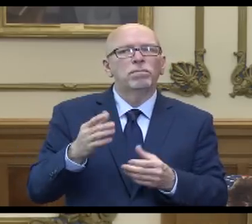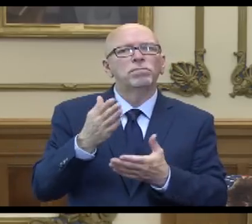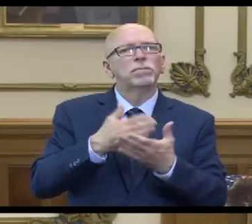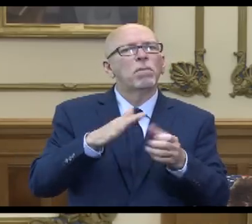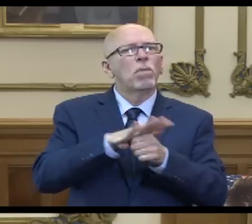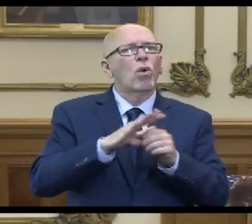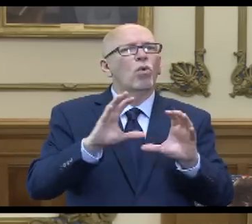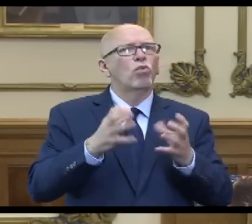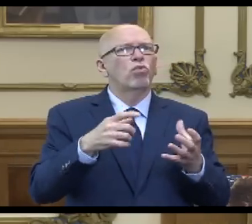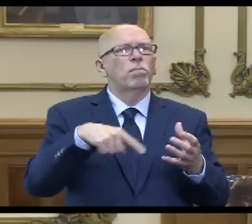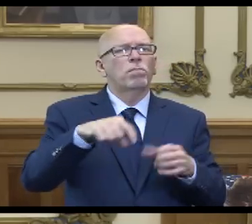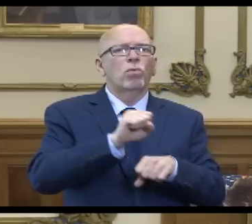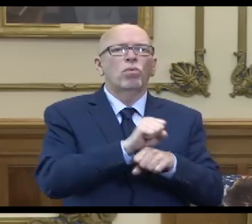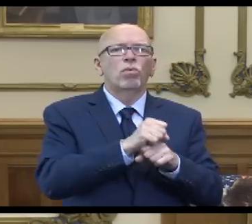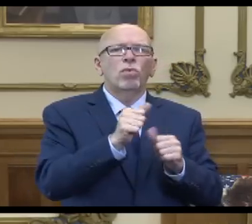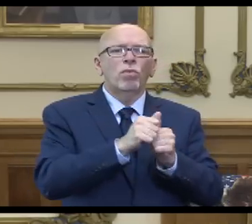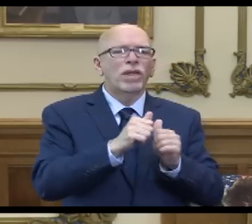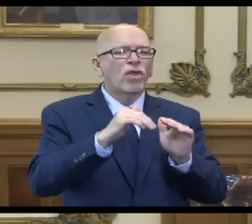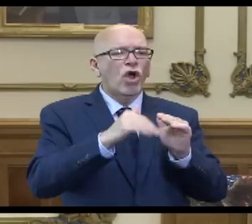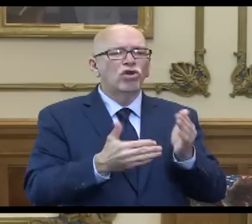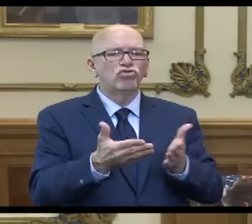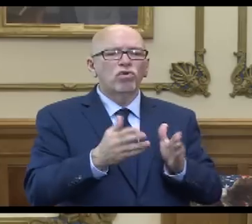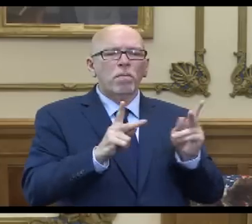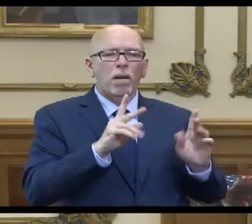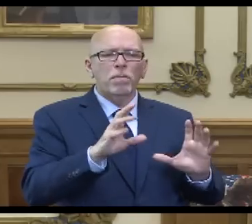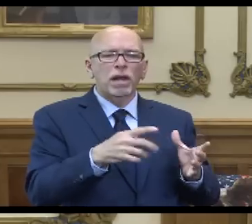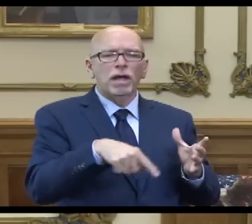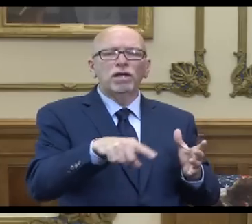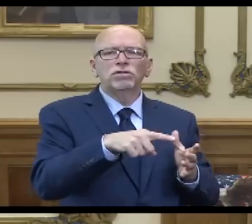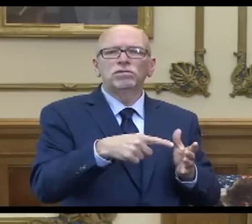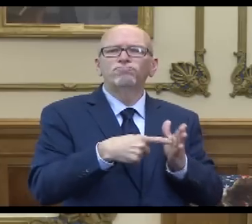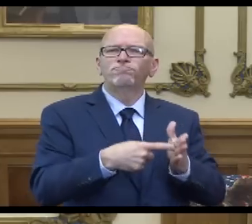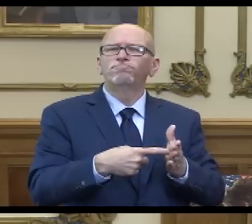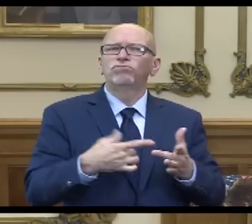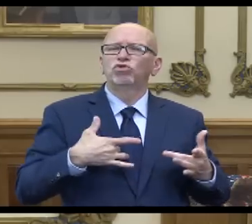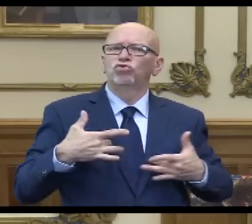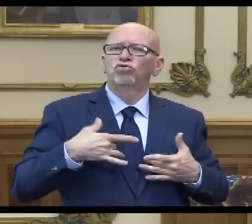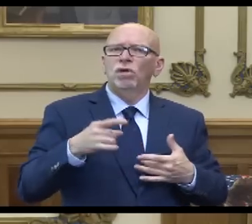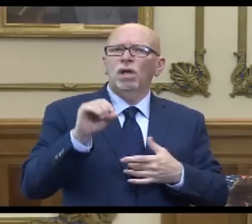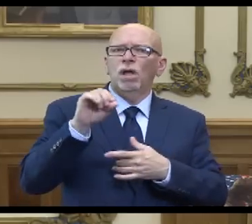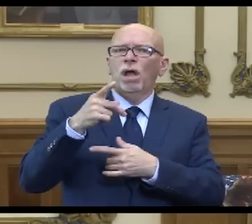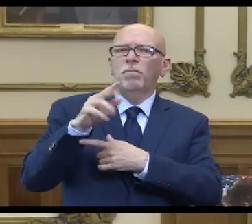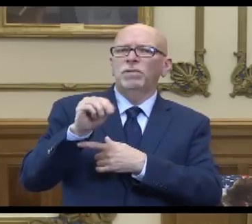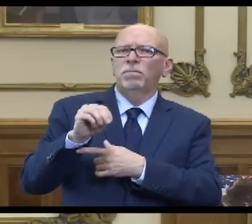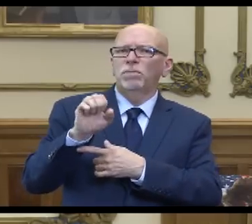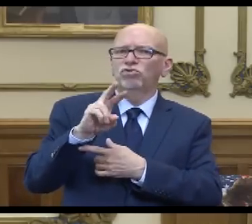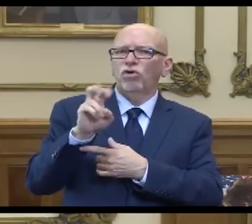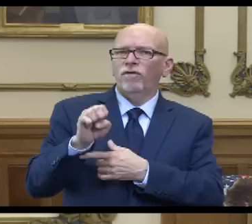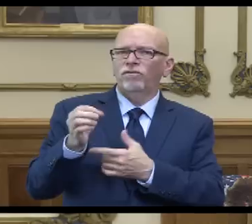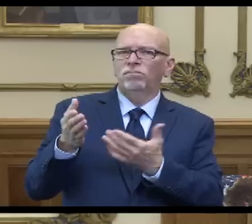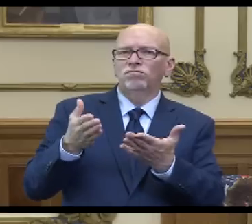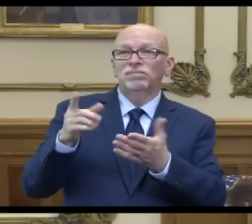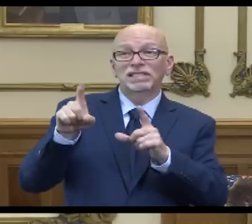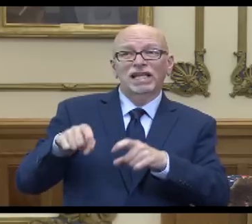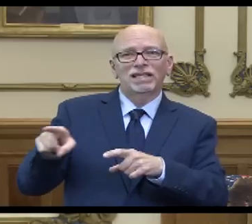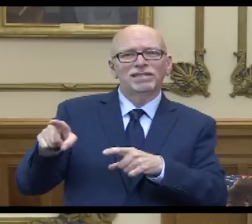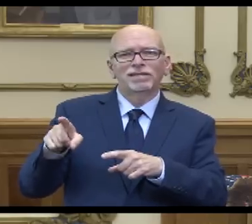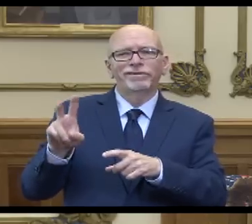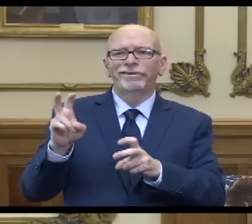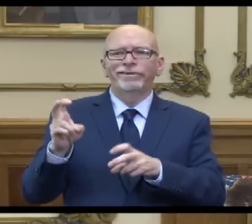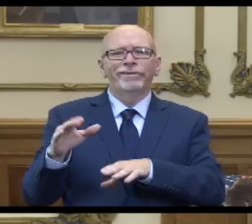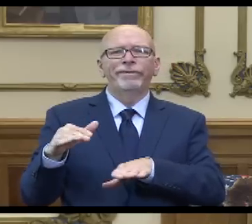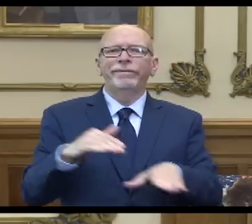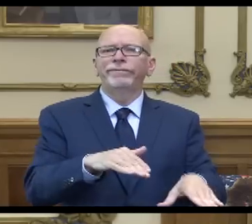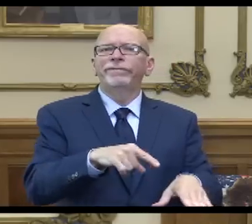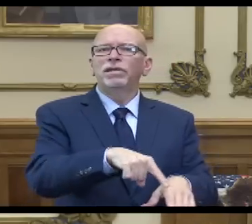local groups working with underserved populations have expressed a concern that OptumServe testing is undermining local testing